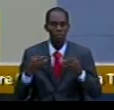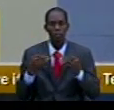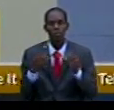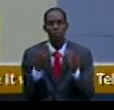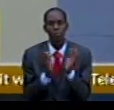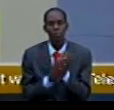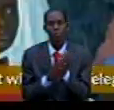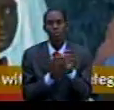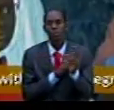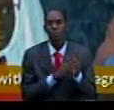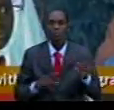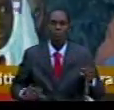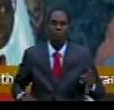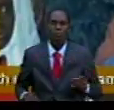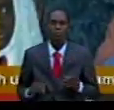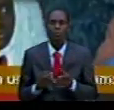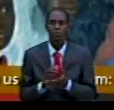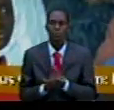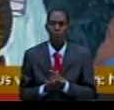Lord.